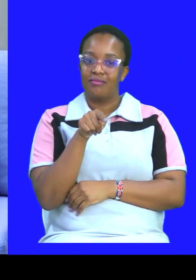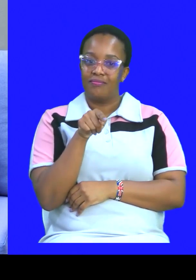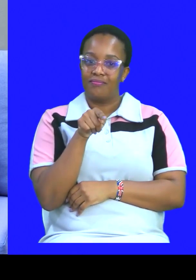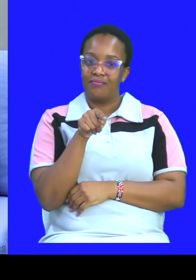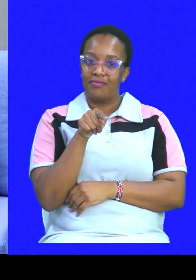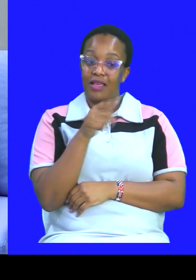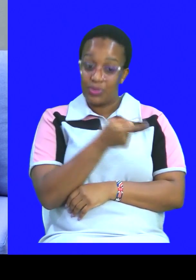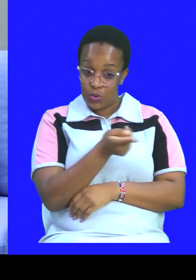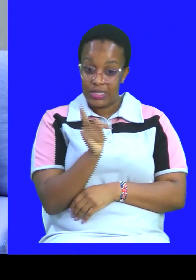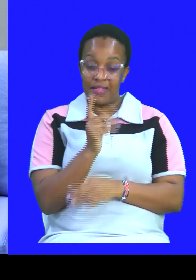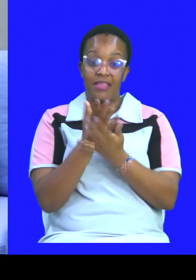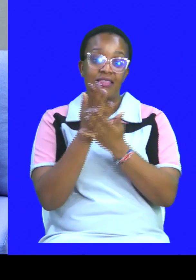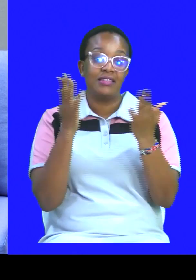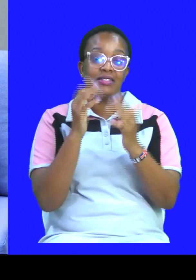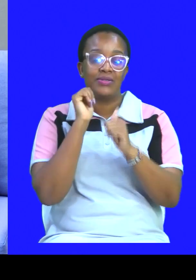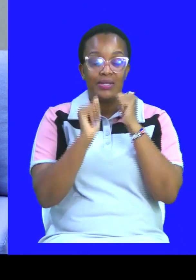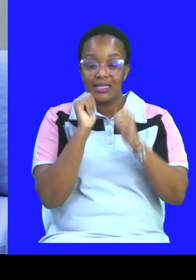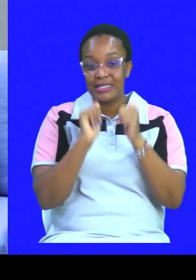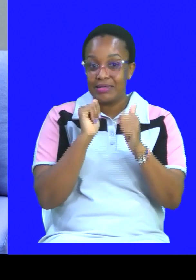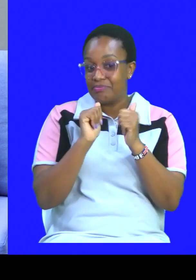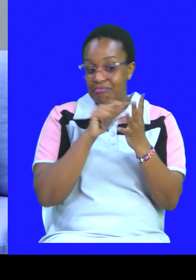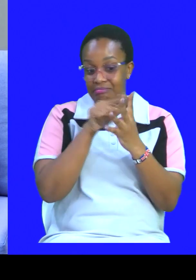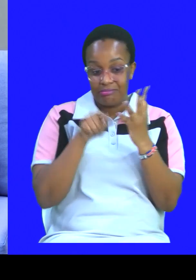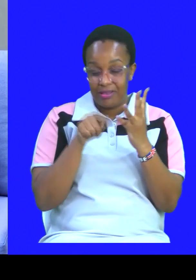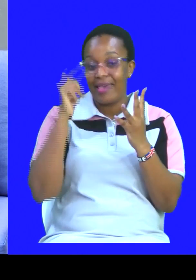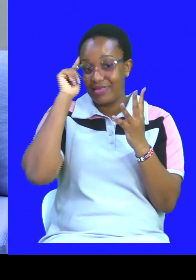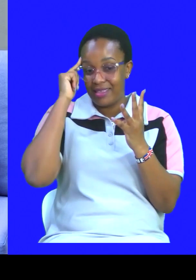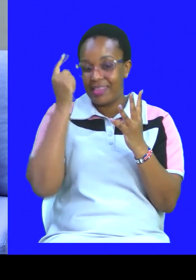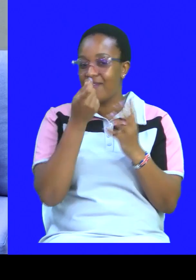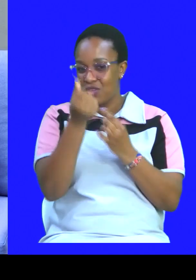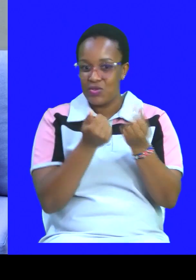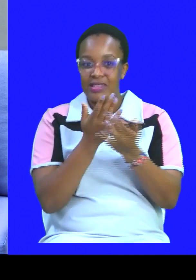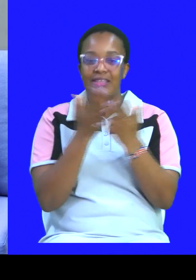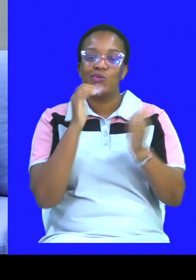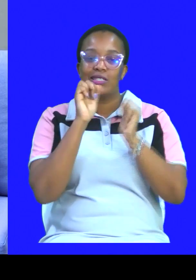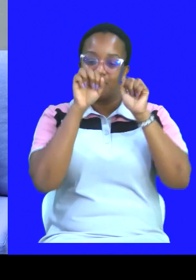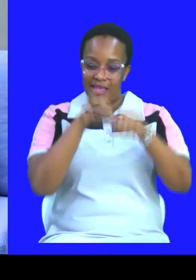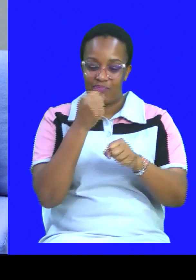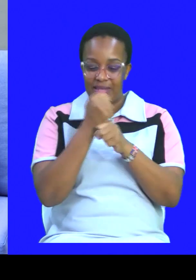things that I think can be done best.